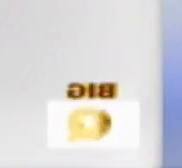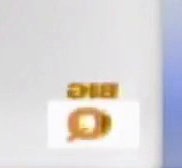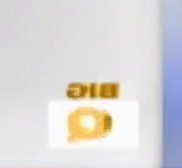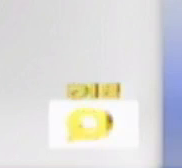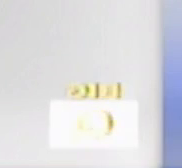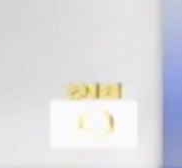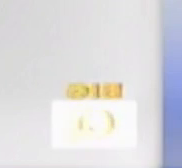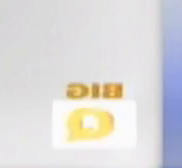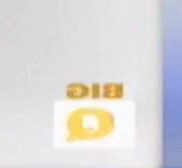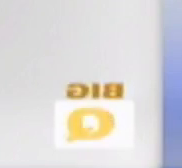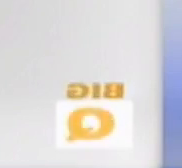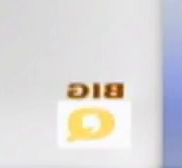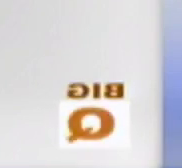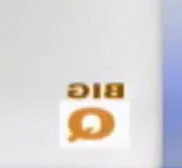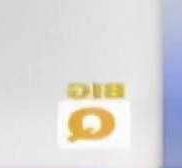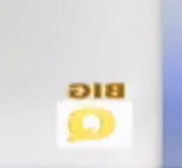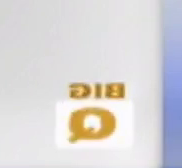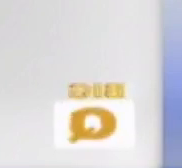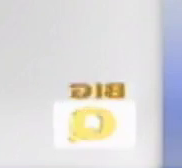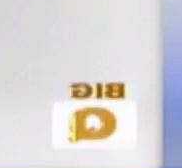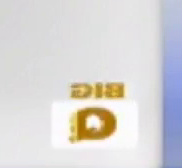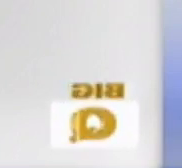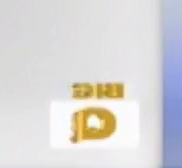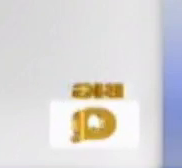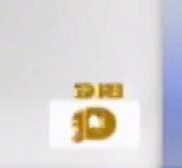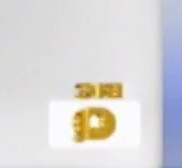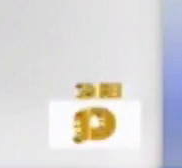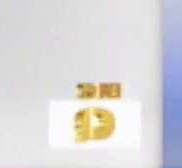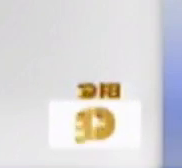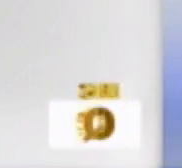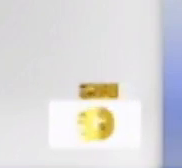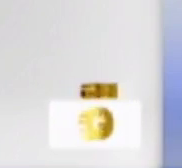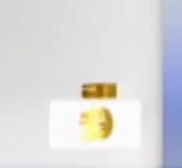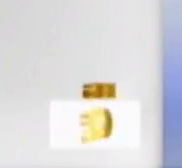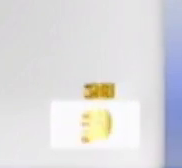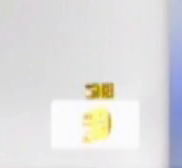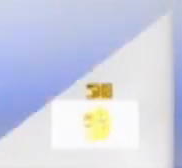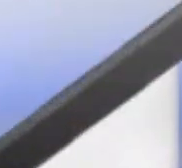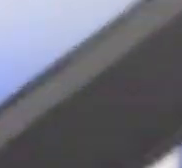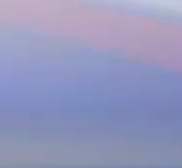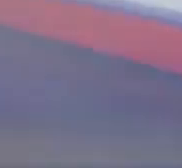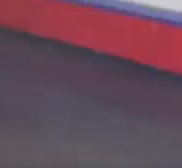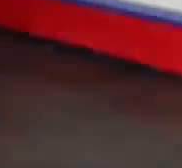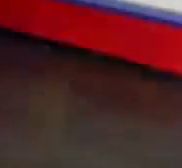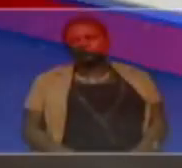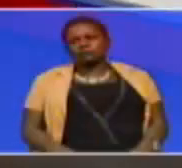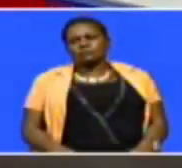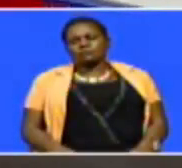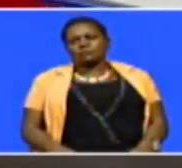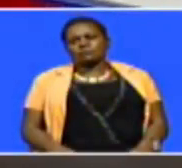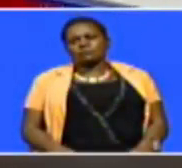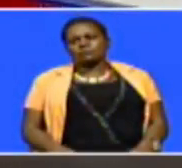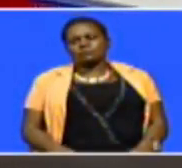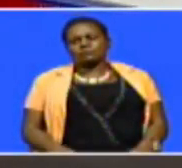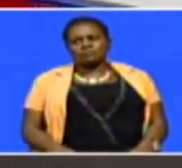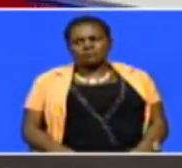the virus again till we are satisfied. Failure to do so, a risk looms by. We'll keep that conversation going at Ashley Mazuri,